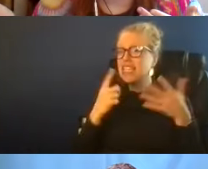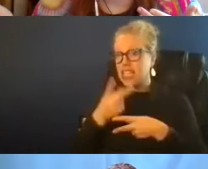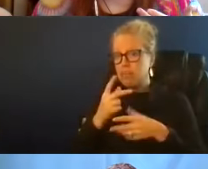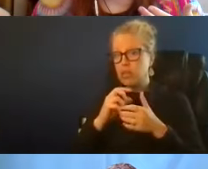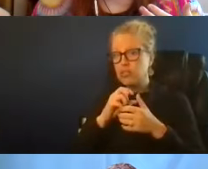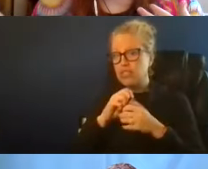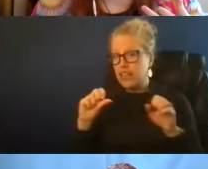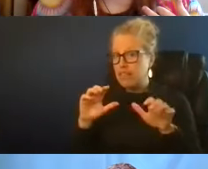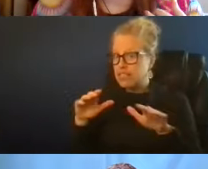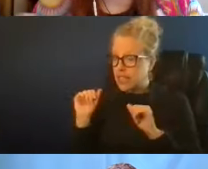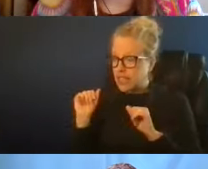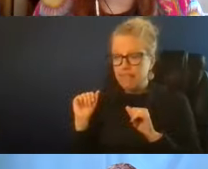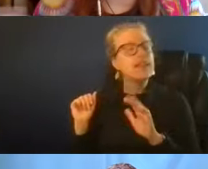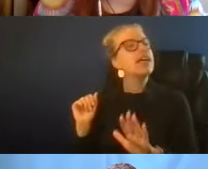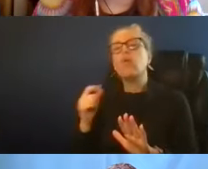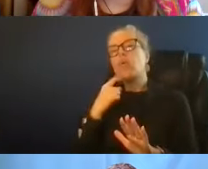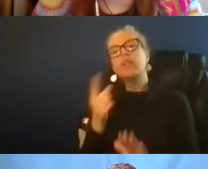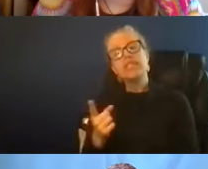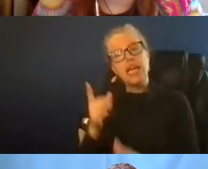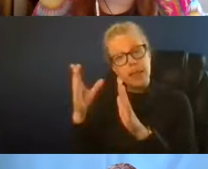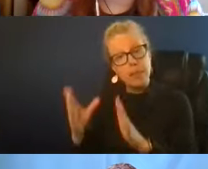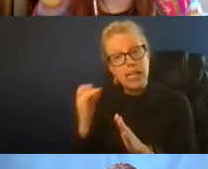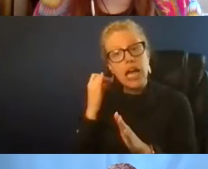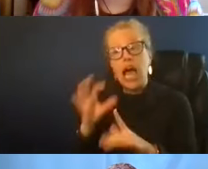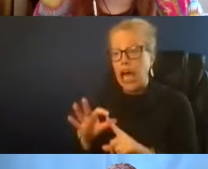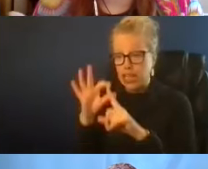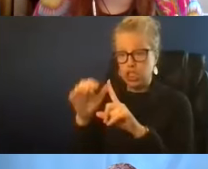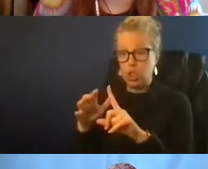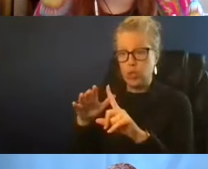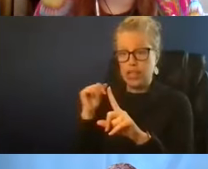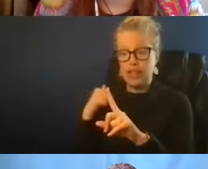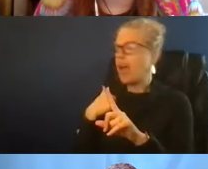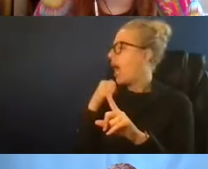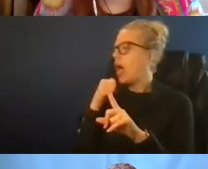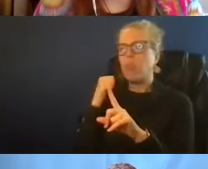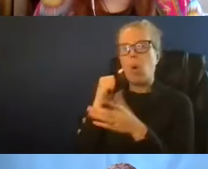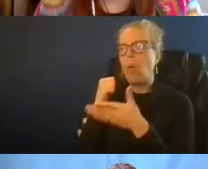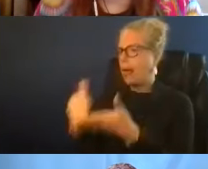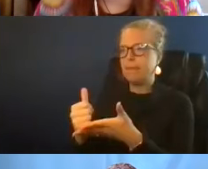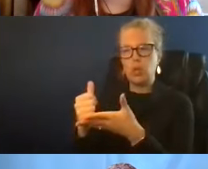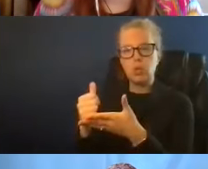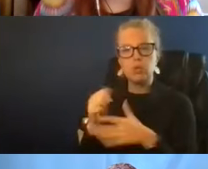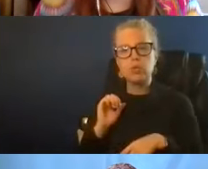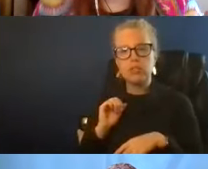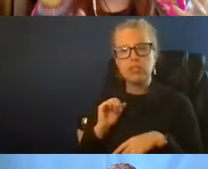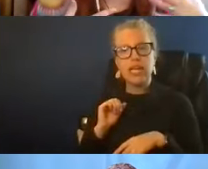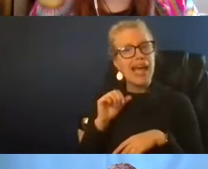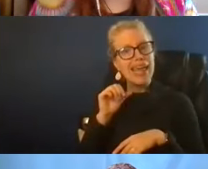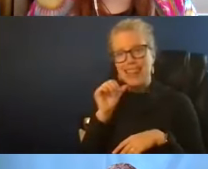leave, what we're saying is, unless you leave, we're not going to help you be safe. And that's not